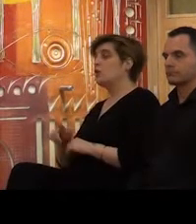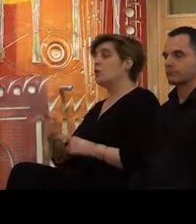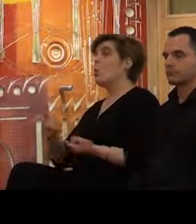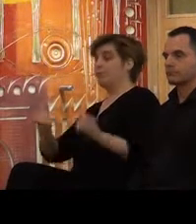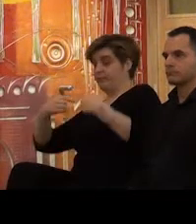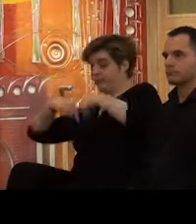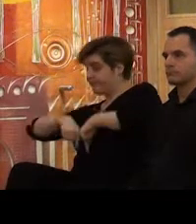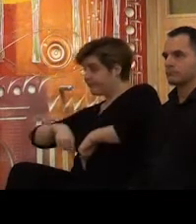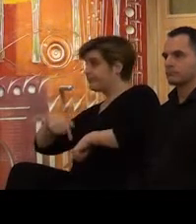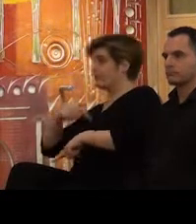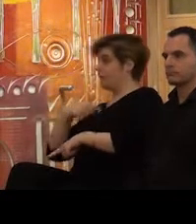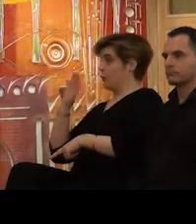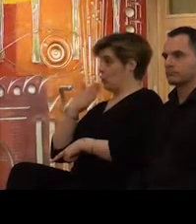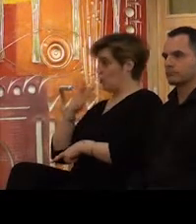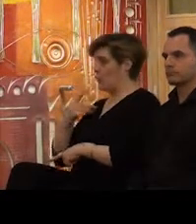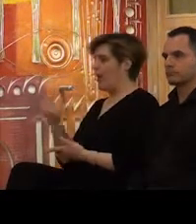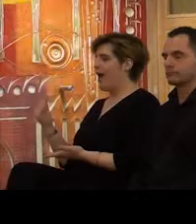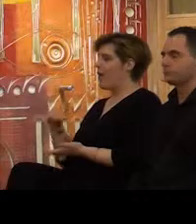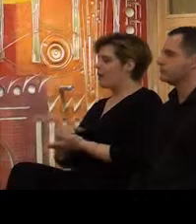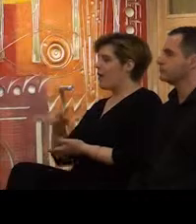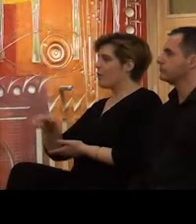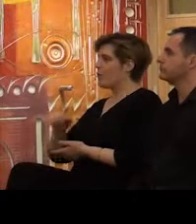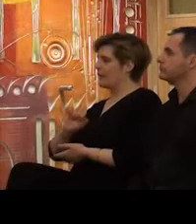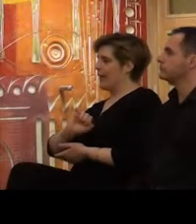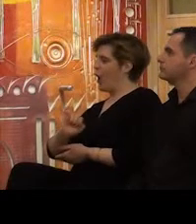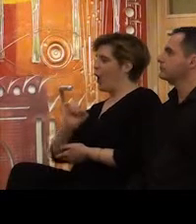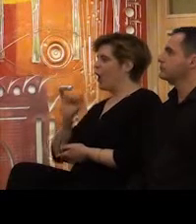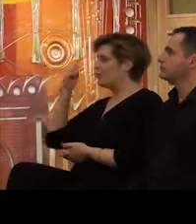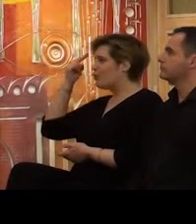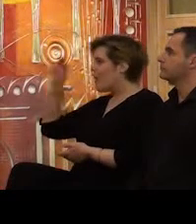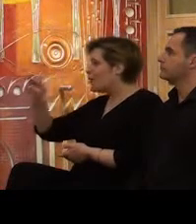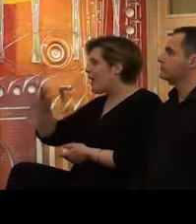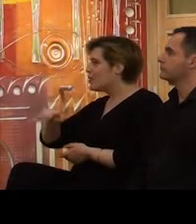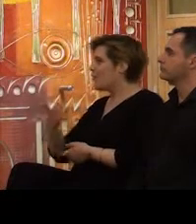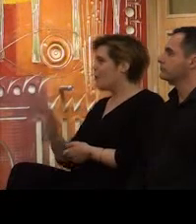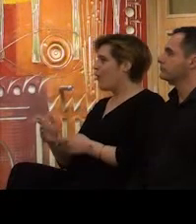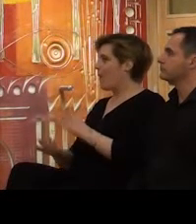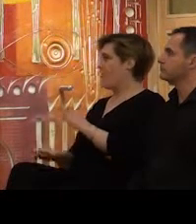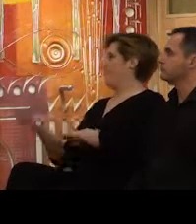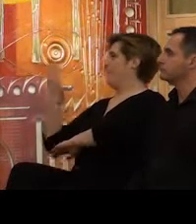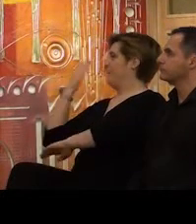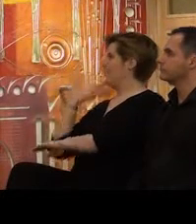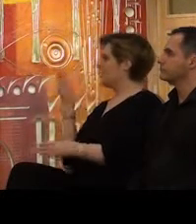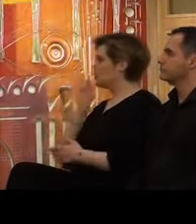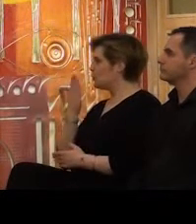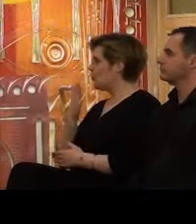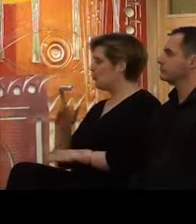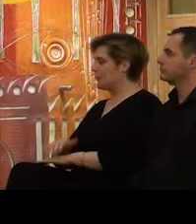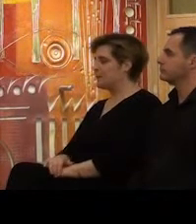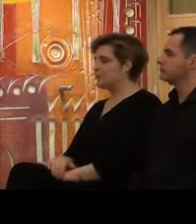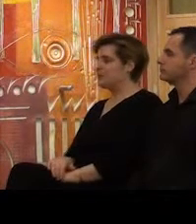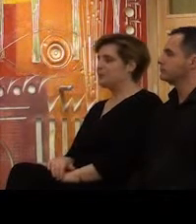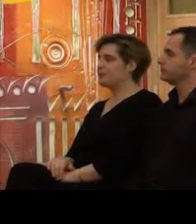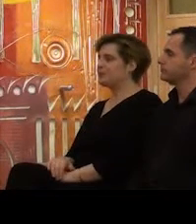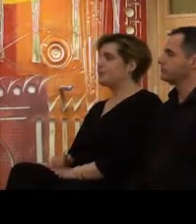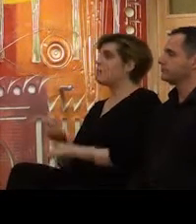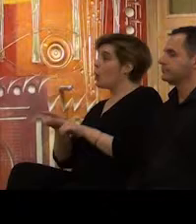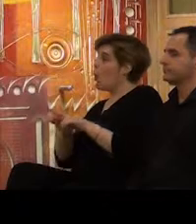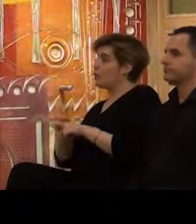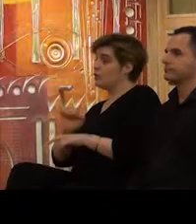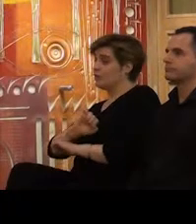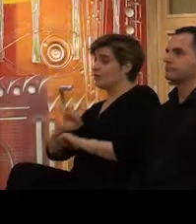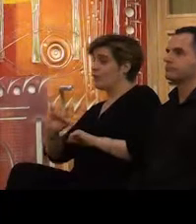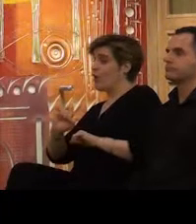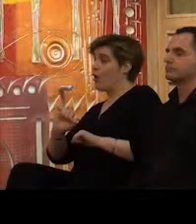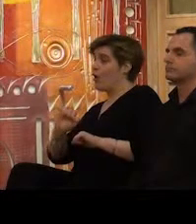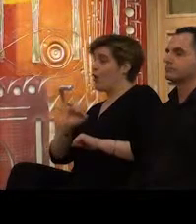Mary arrived, she arrived with a reputation. That was a reputation that had come from her preschool. And actually, to be fair, to some degree from her family, because we were told